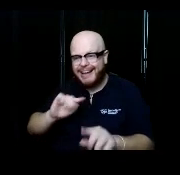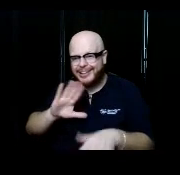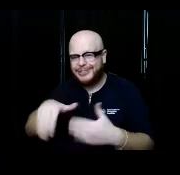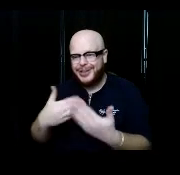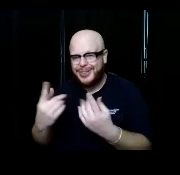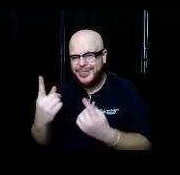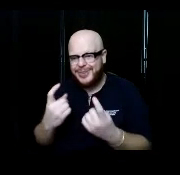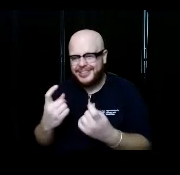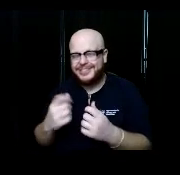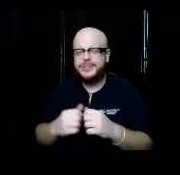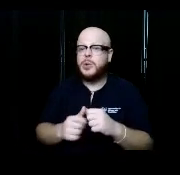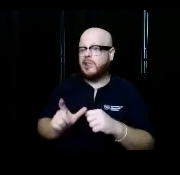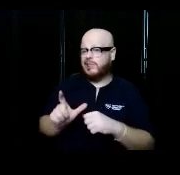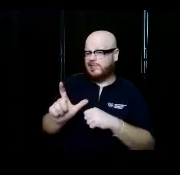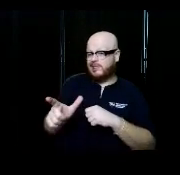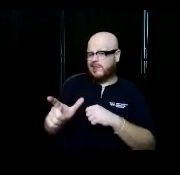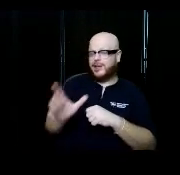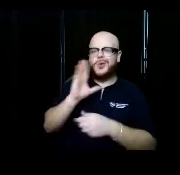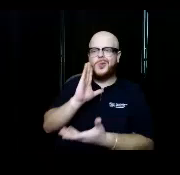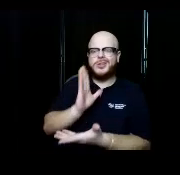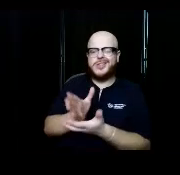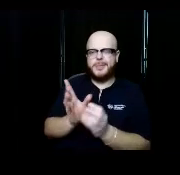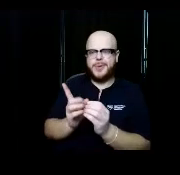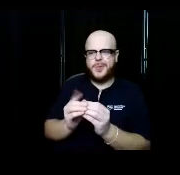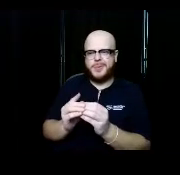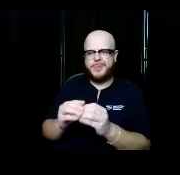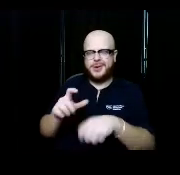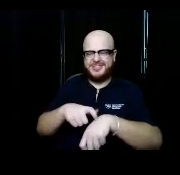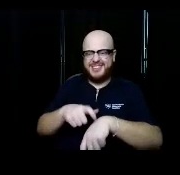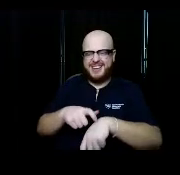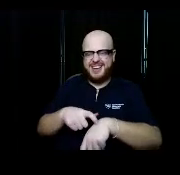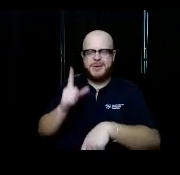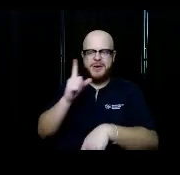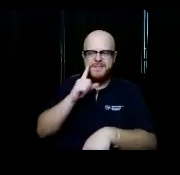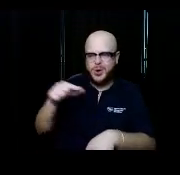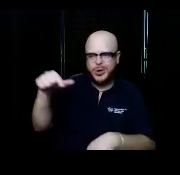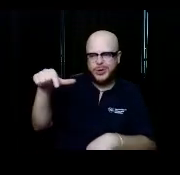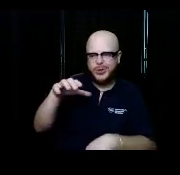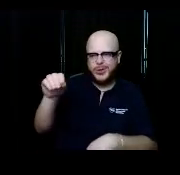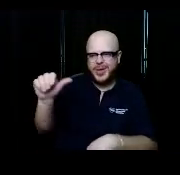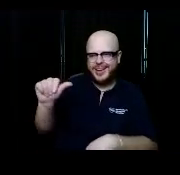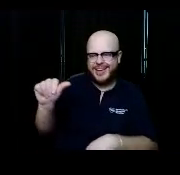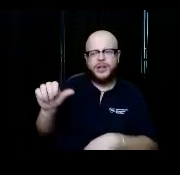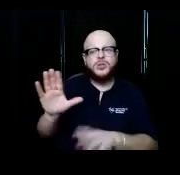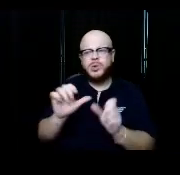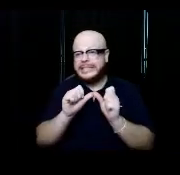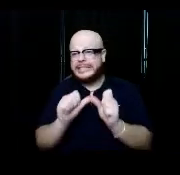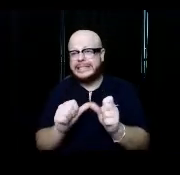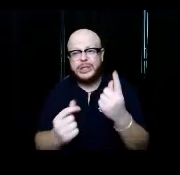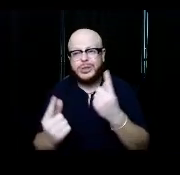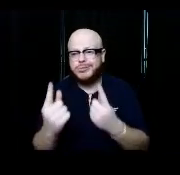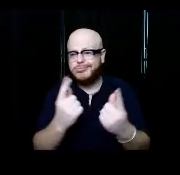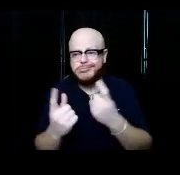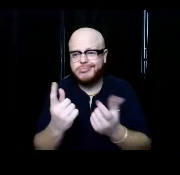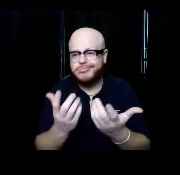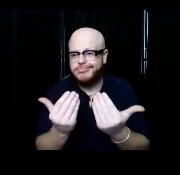stopping one more time for a question and answer session later in the webinar. Please continue to use that Q&A button for questions that you